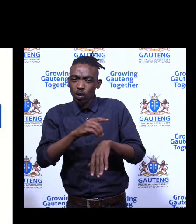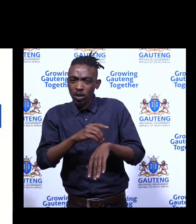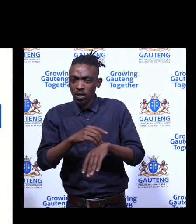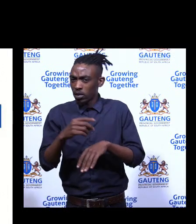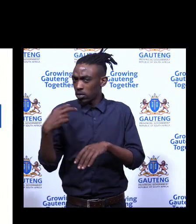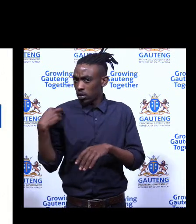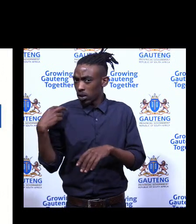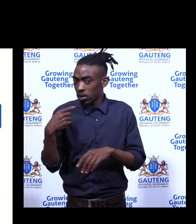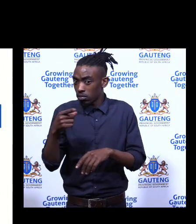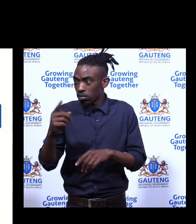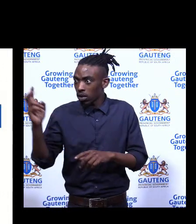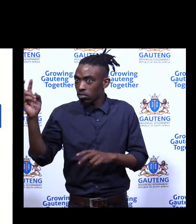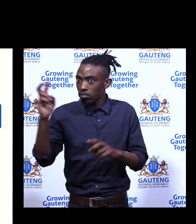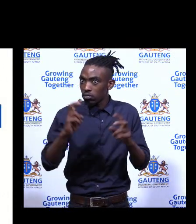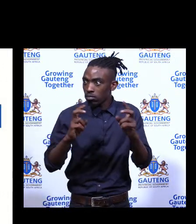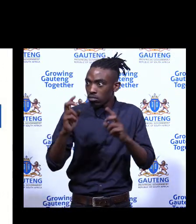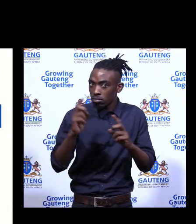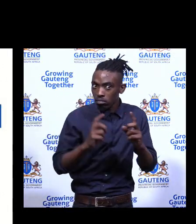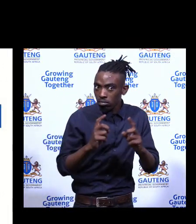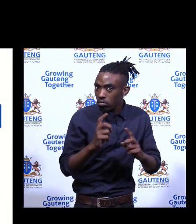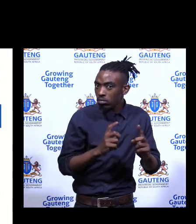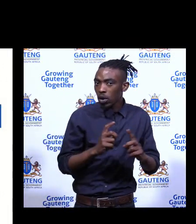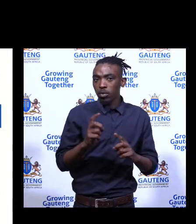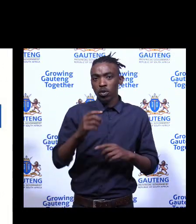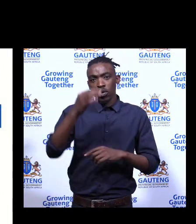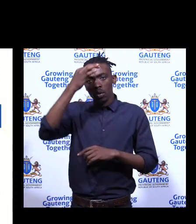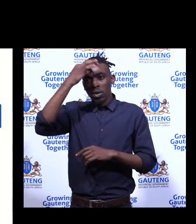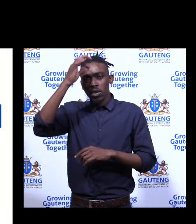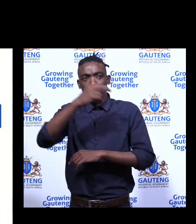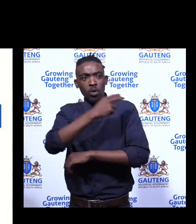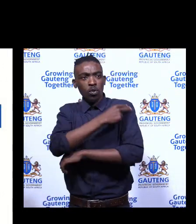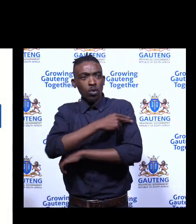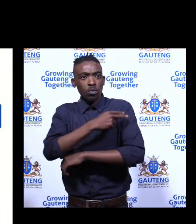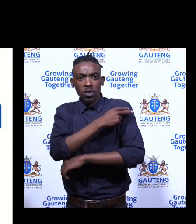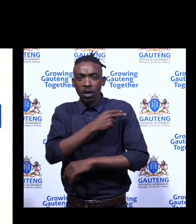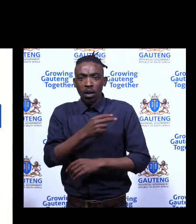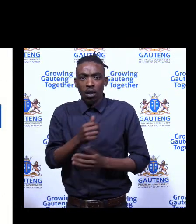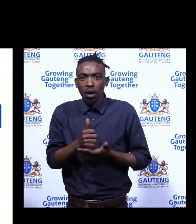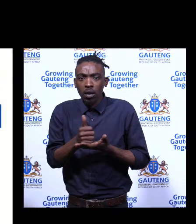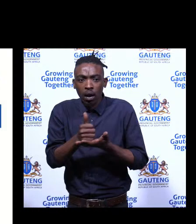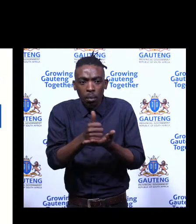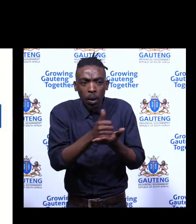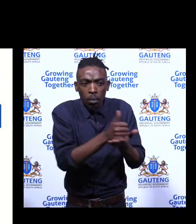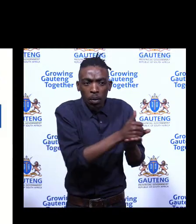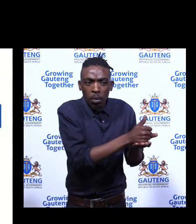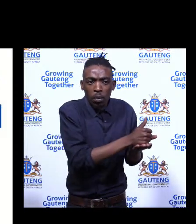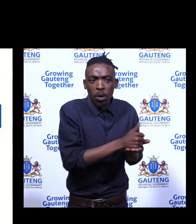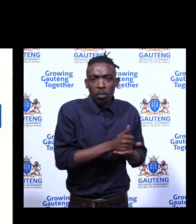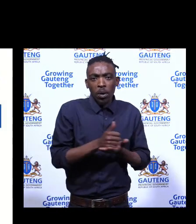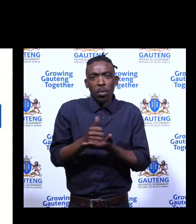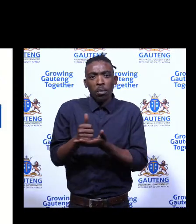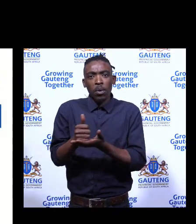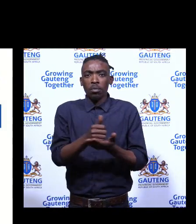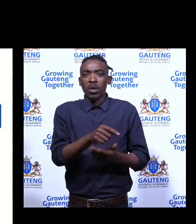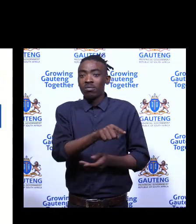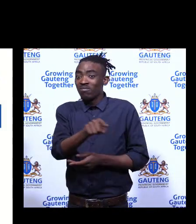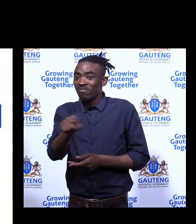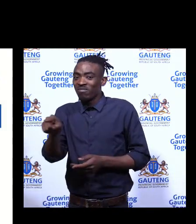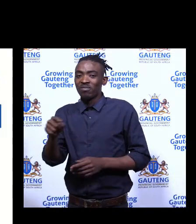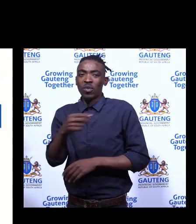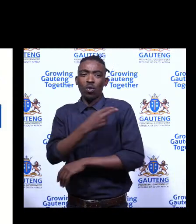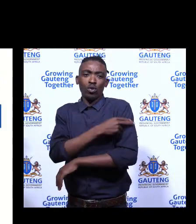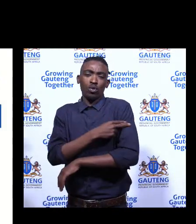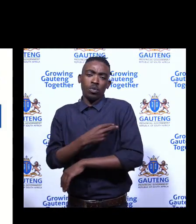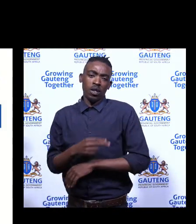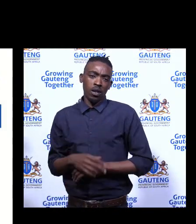really support the primary health care nurses and the community health care workers. And